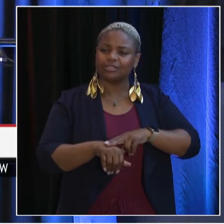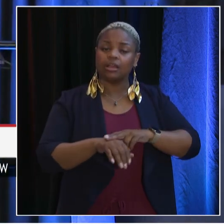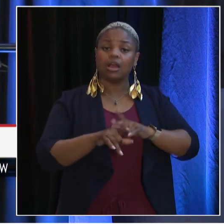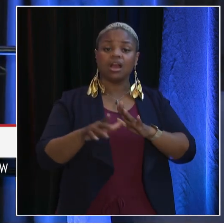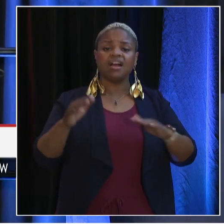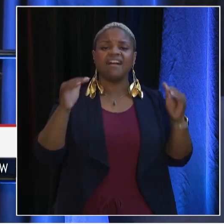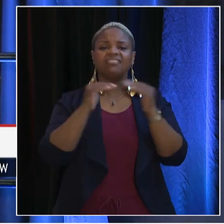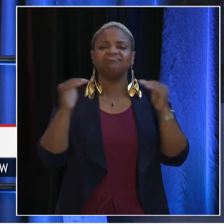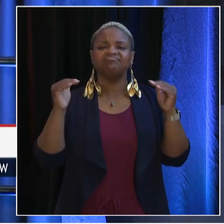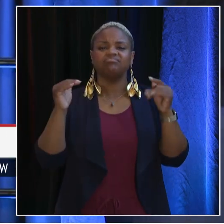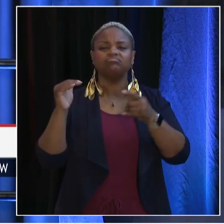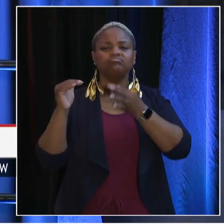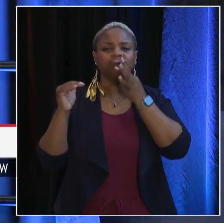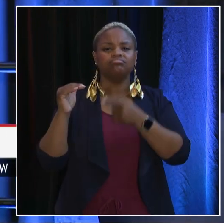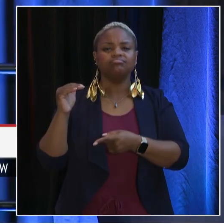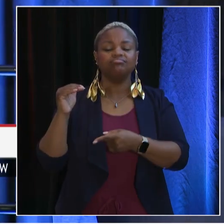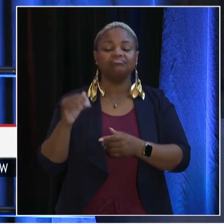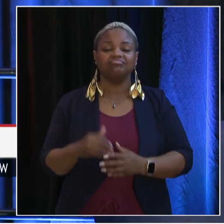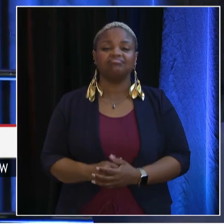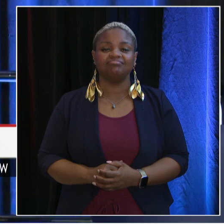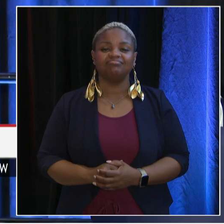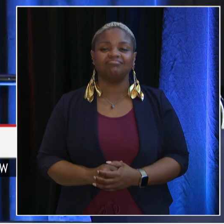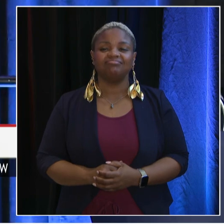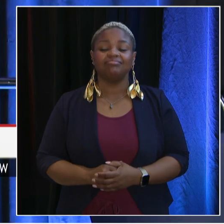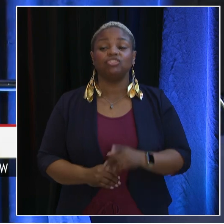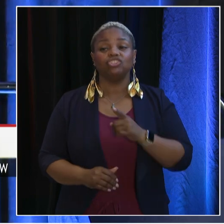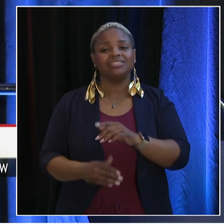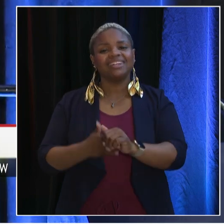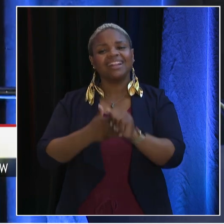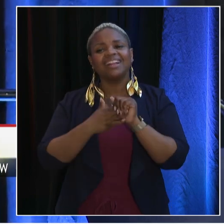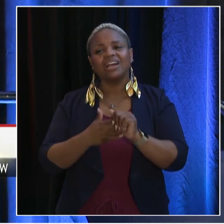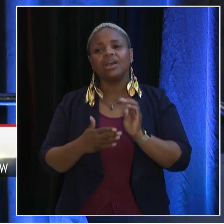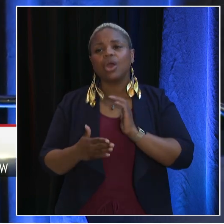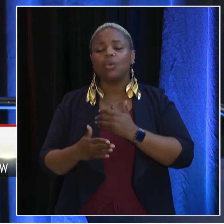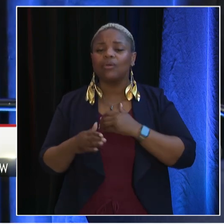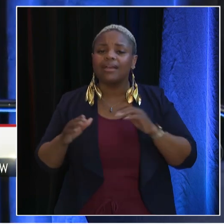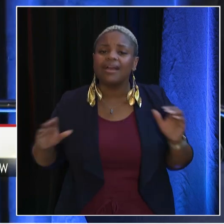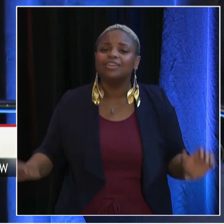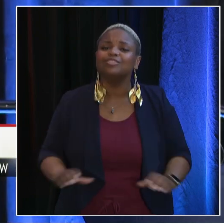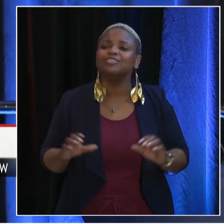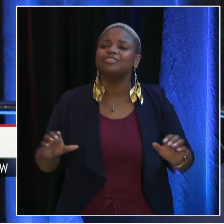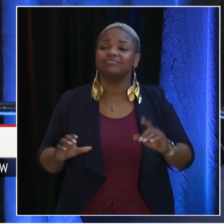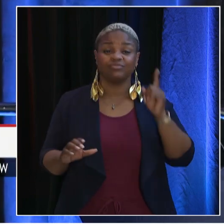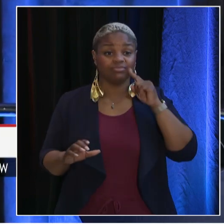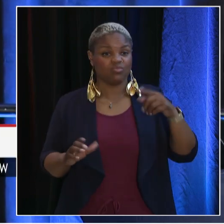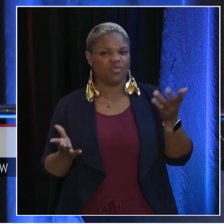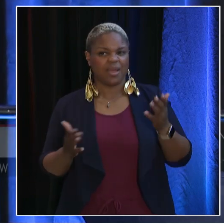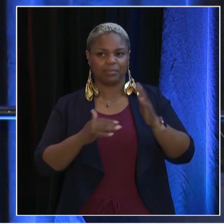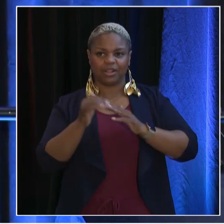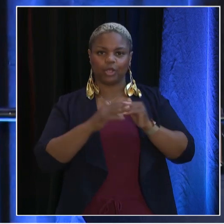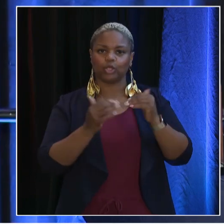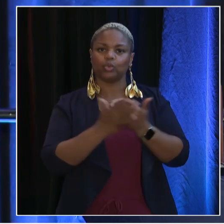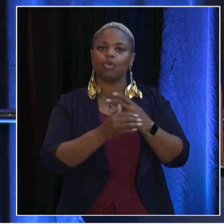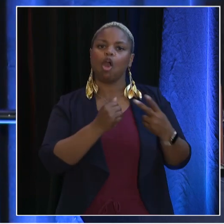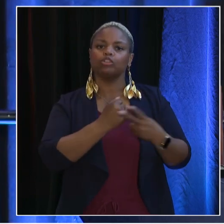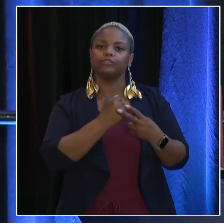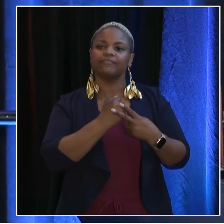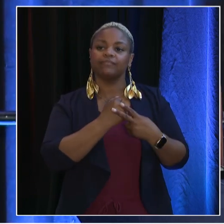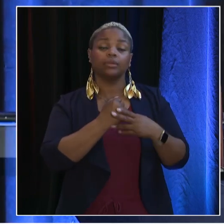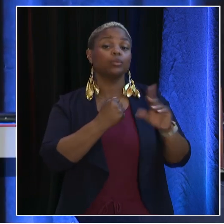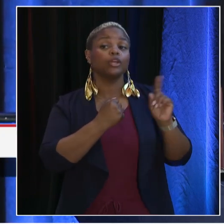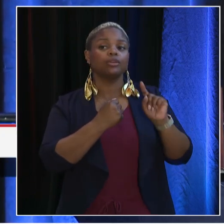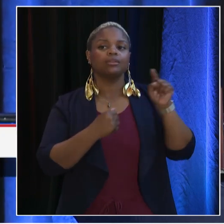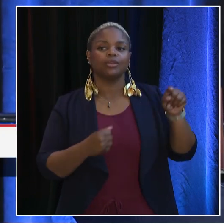also spearheading our efforts to build our new archives at the University of the District of Columbia.